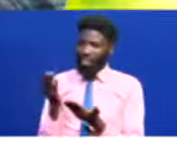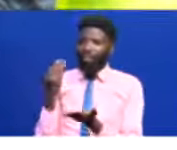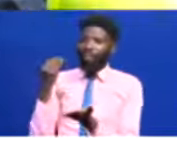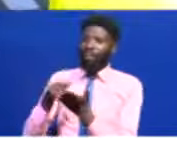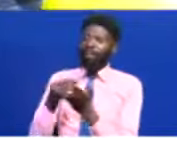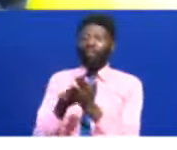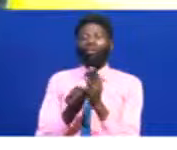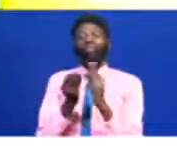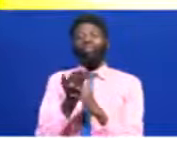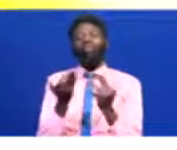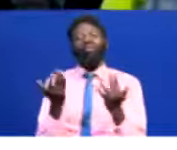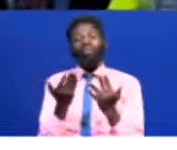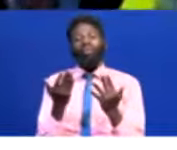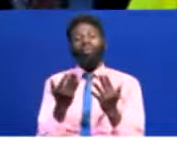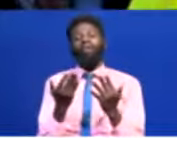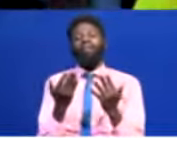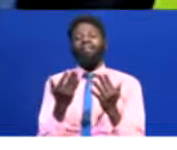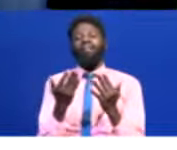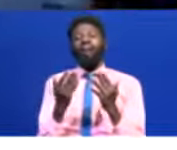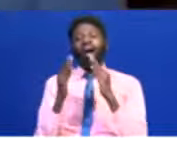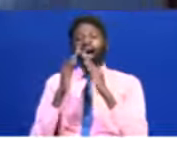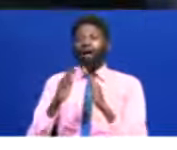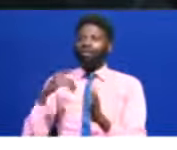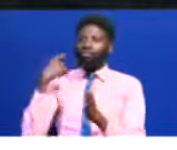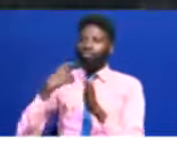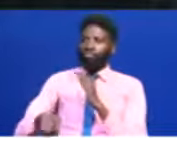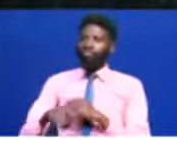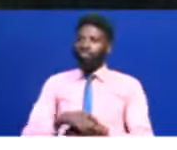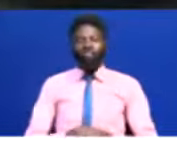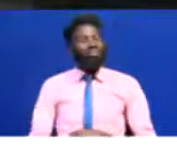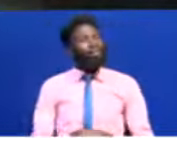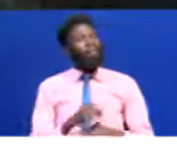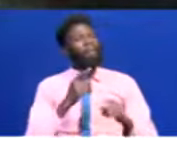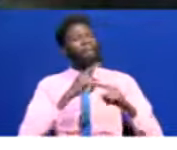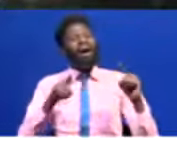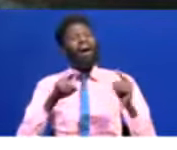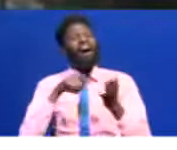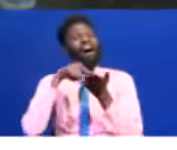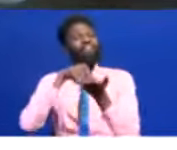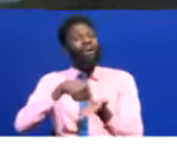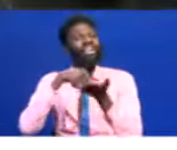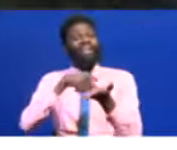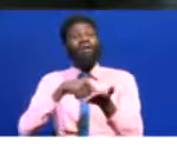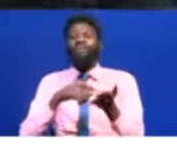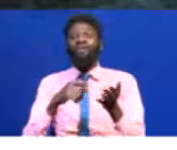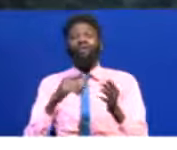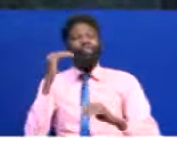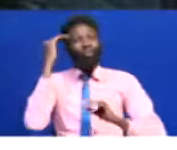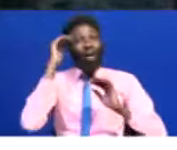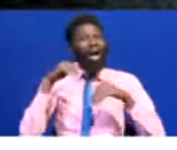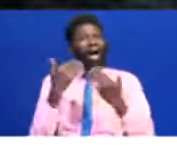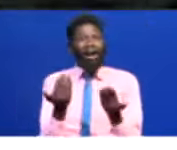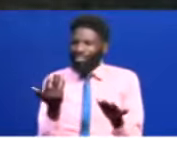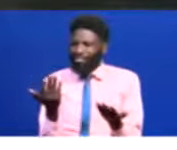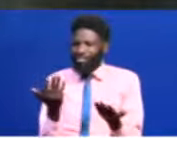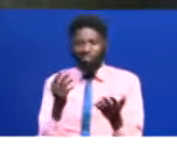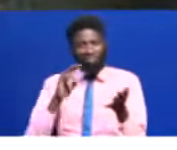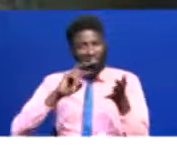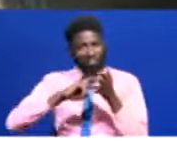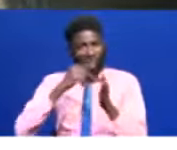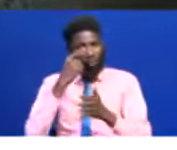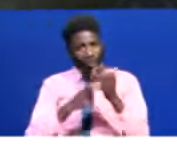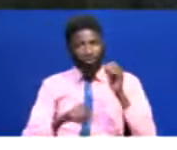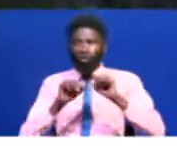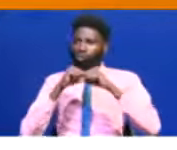the affordable housing. Then the question is, what constitutes affordable? Because it's debatable. Right. Does affordable mean